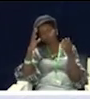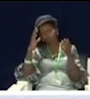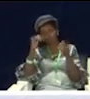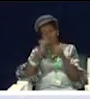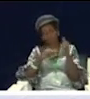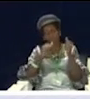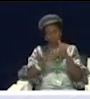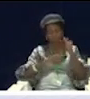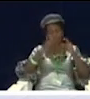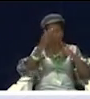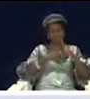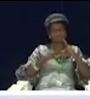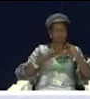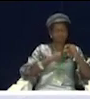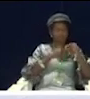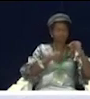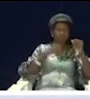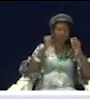Every month we have a seminar.